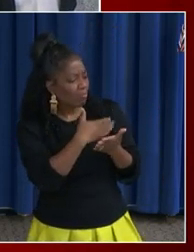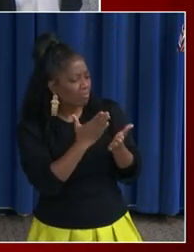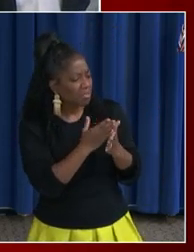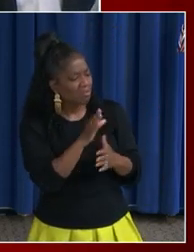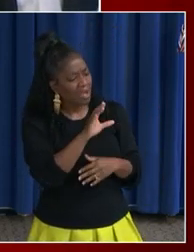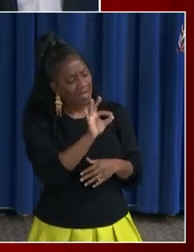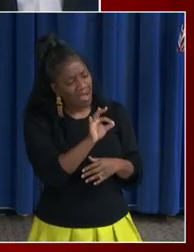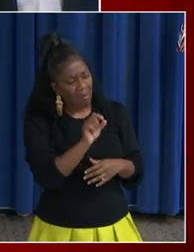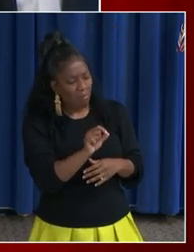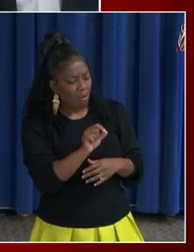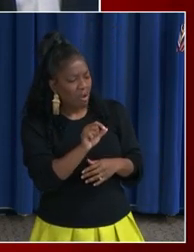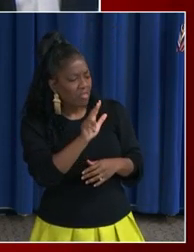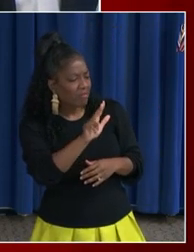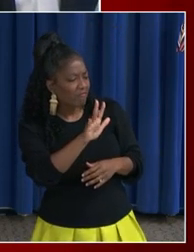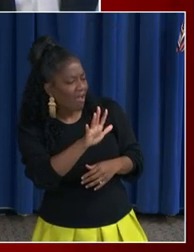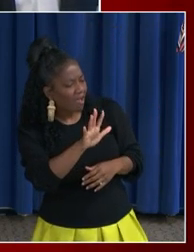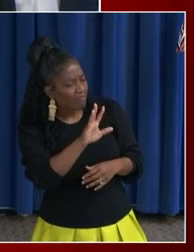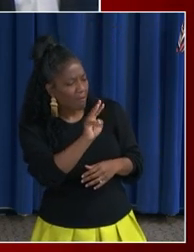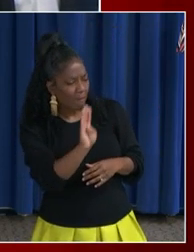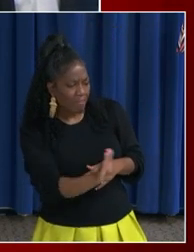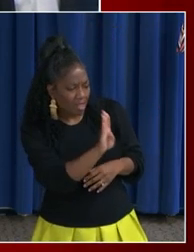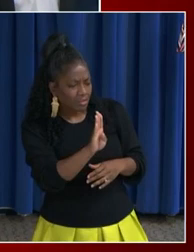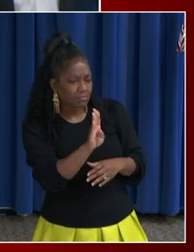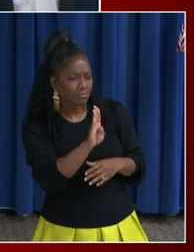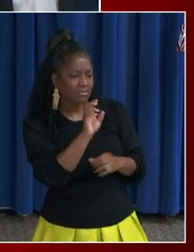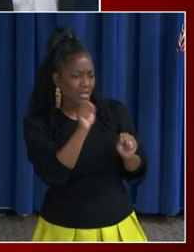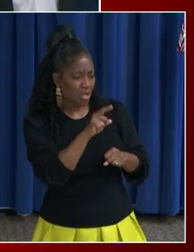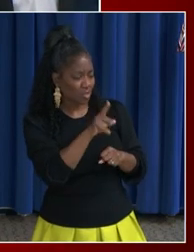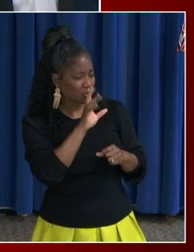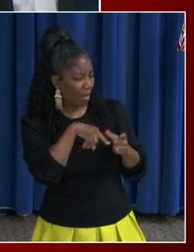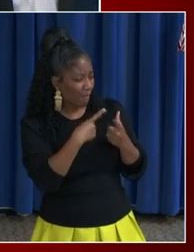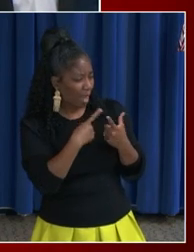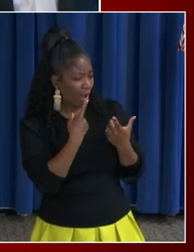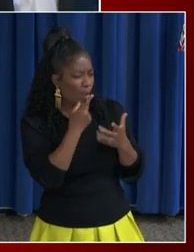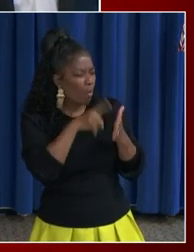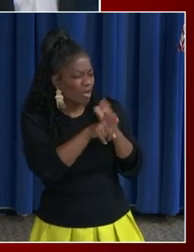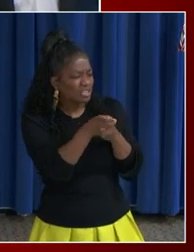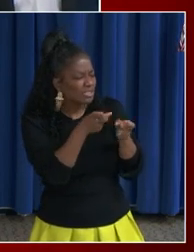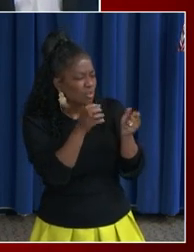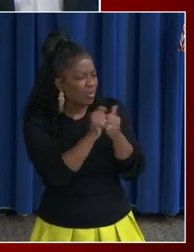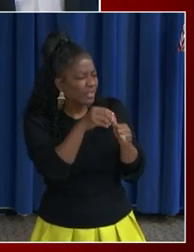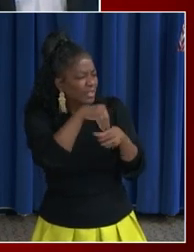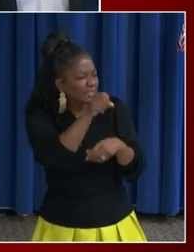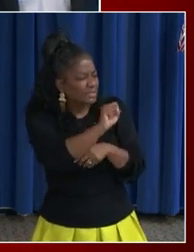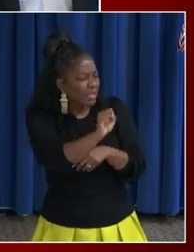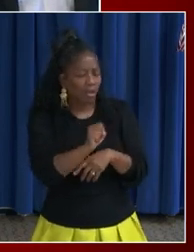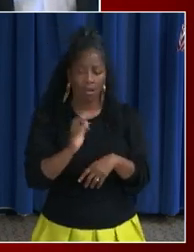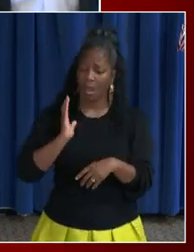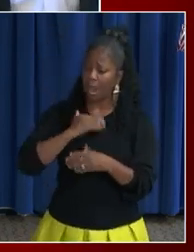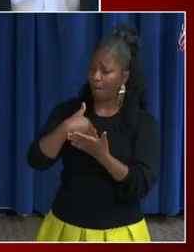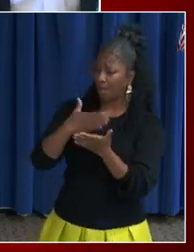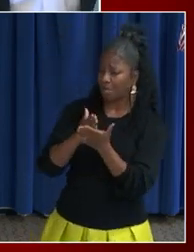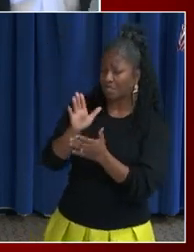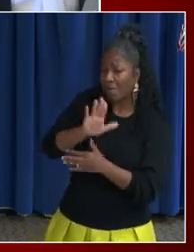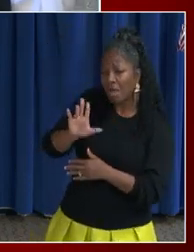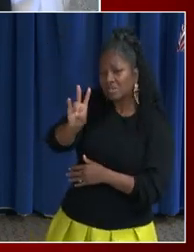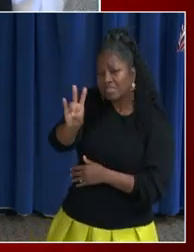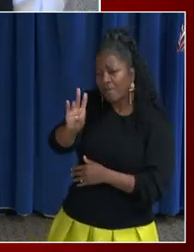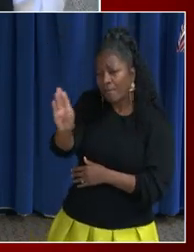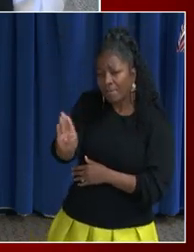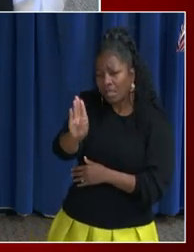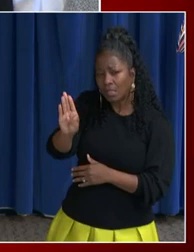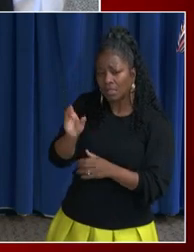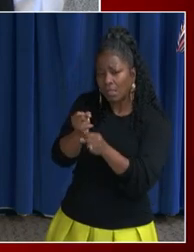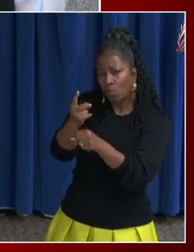$19.5 billion. Can you offer some context into what you're dealing with in Seattle and how it compares? Our budget is about $7 billion